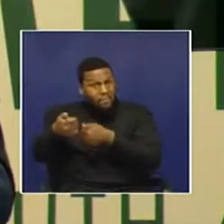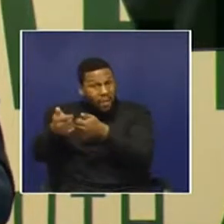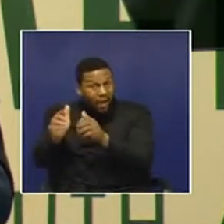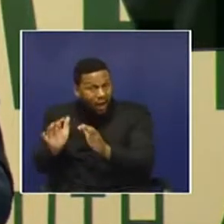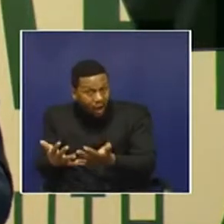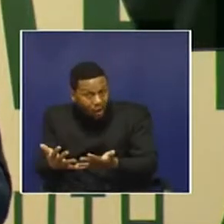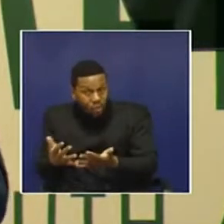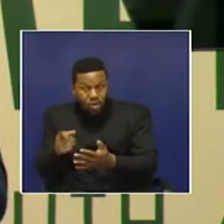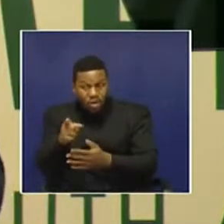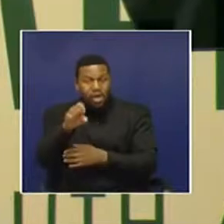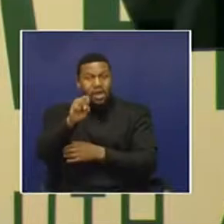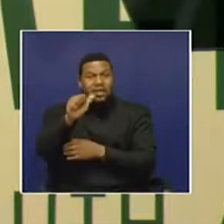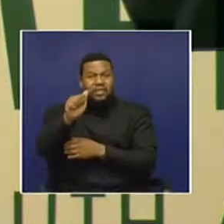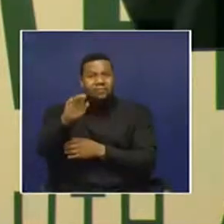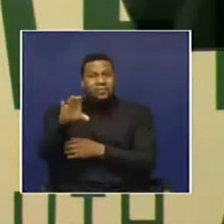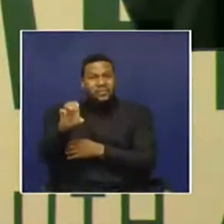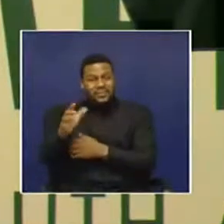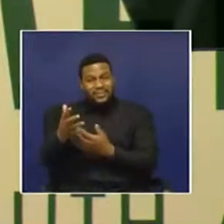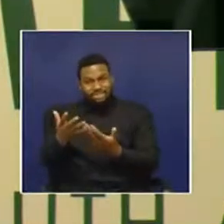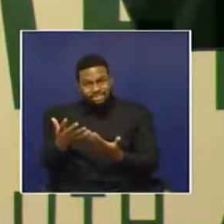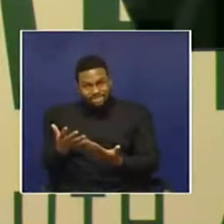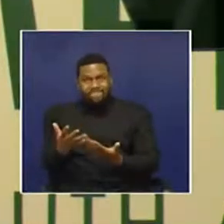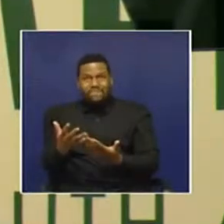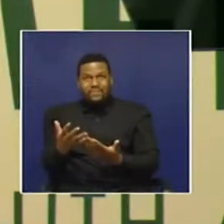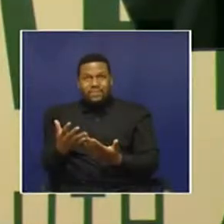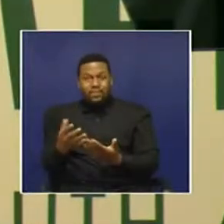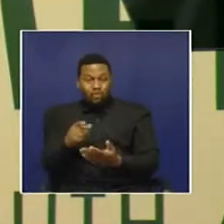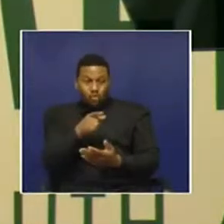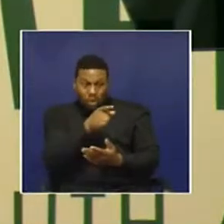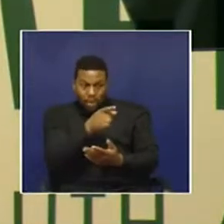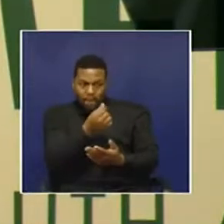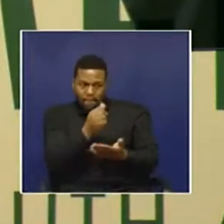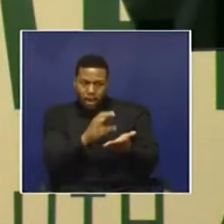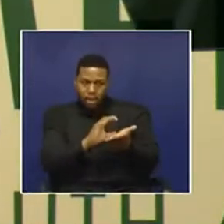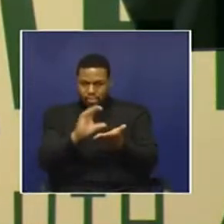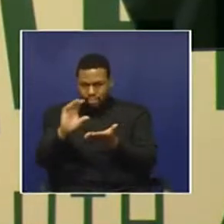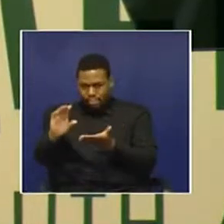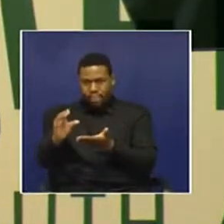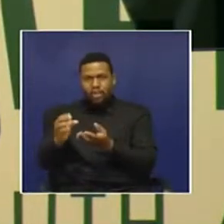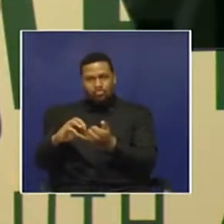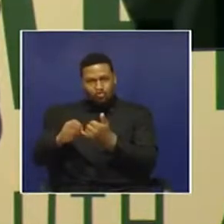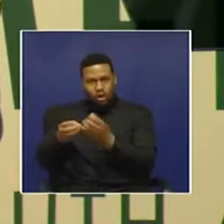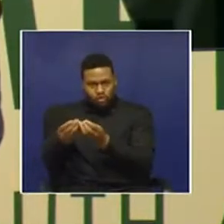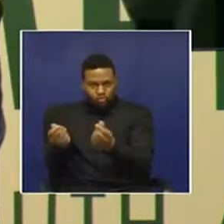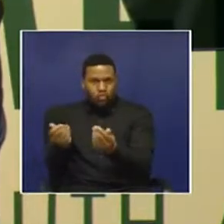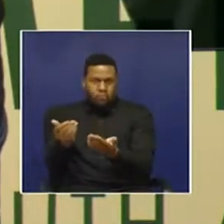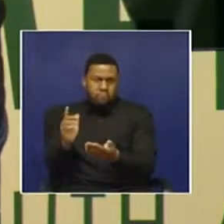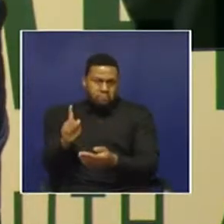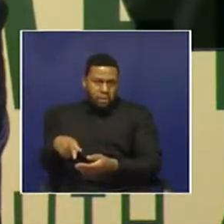SAPO. They should be able to meet this through this flexibility.